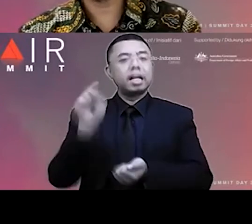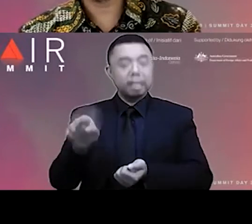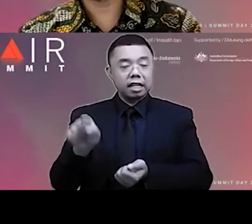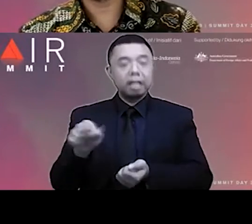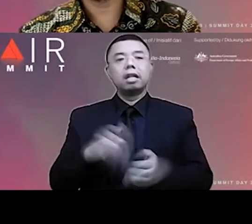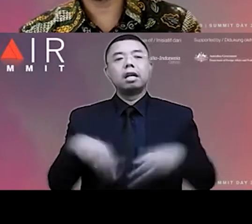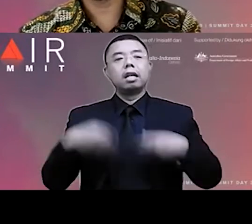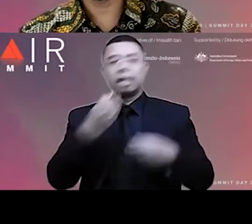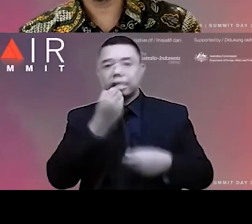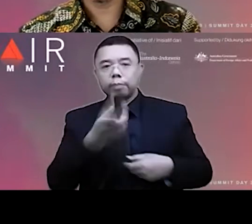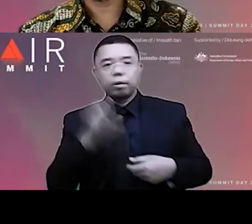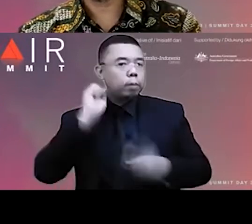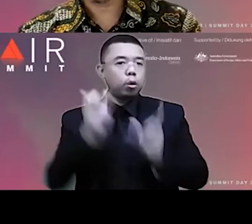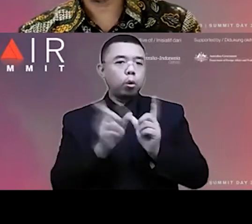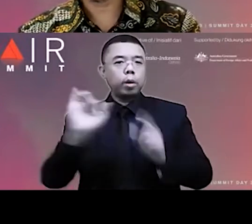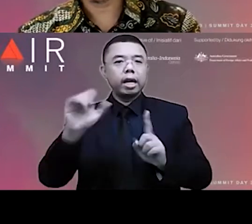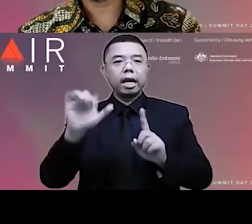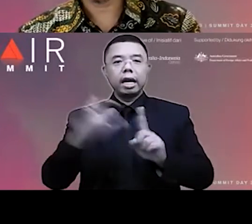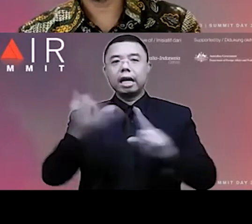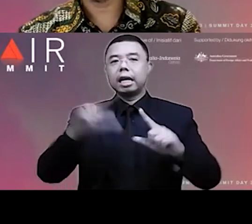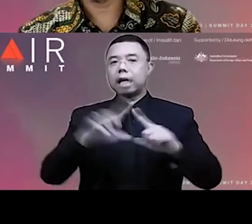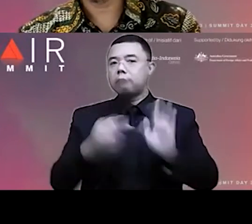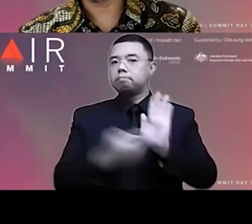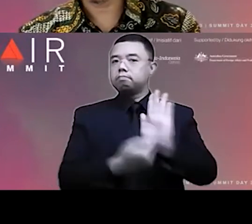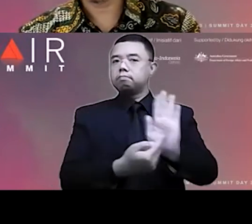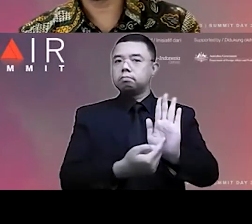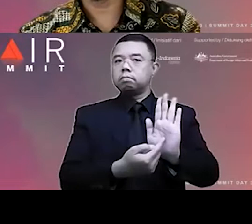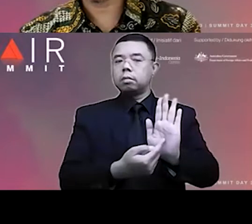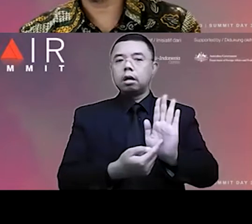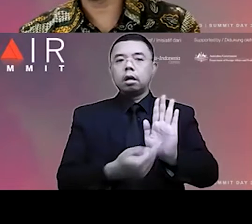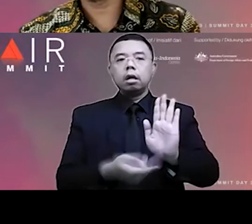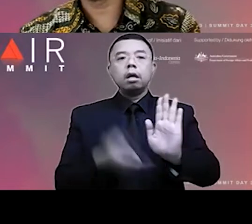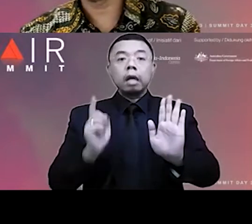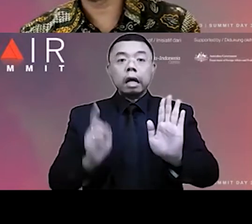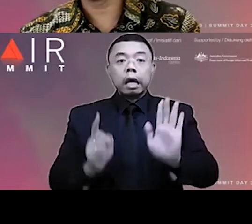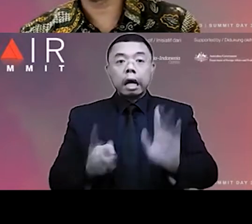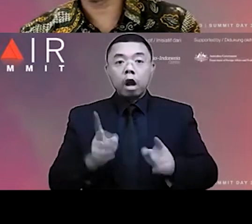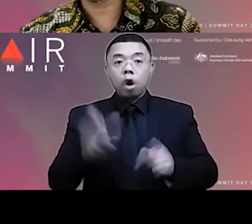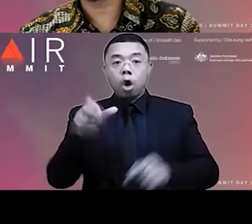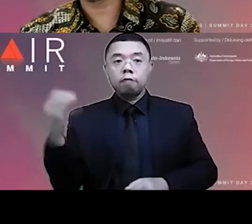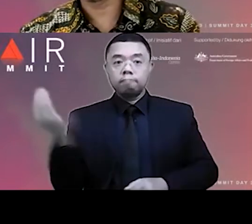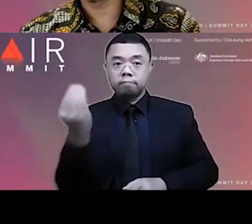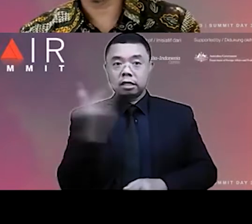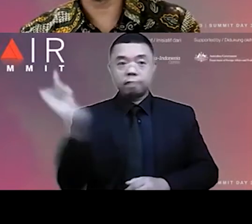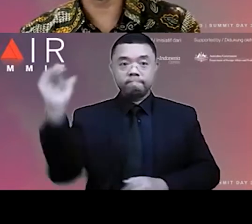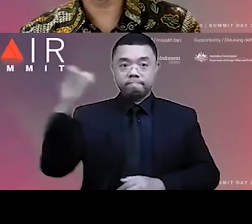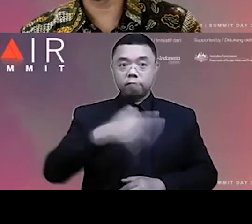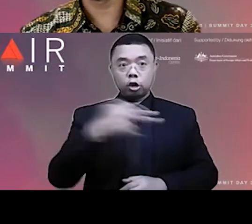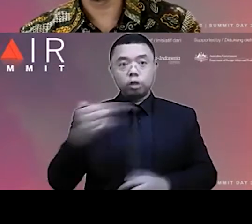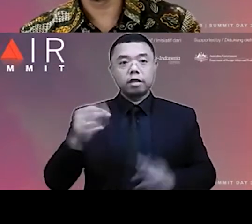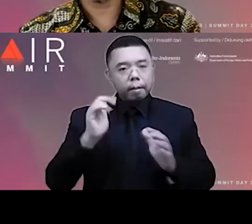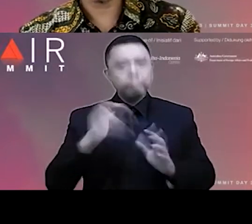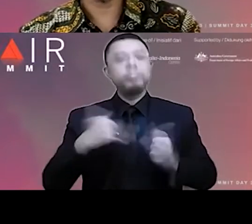show that tourists can come to Indonesia and feel safe when they travel in